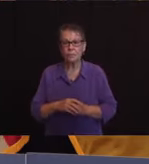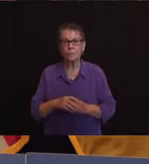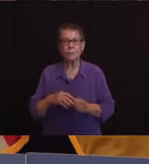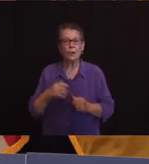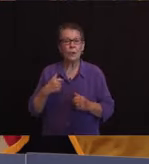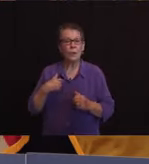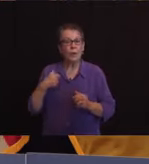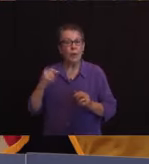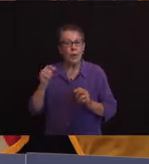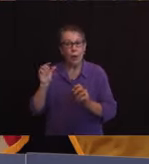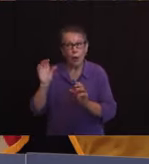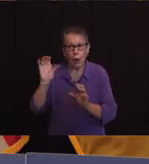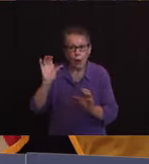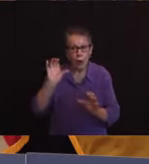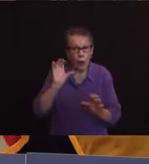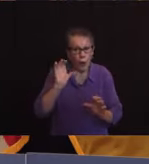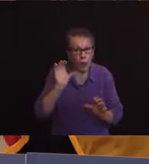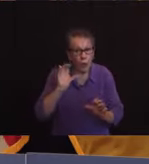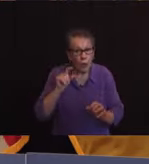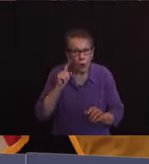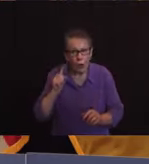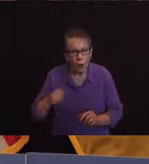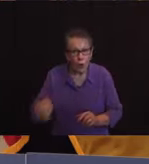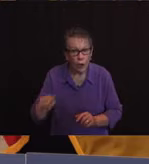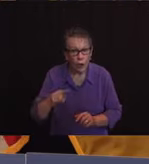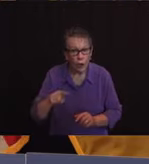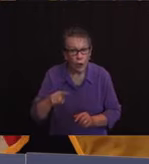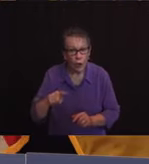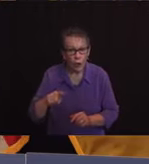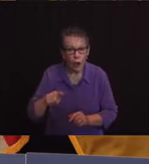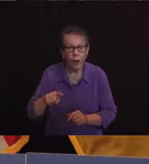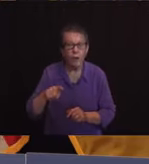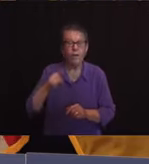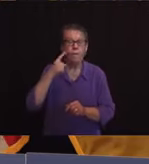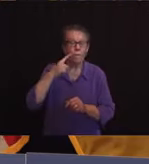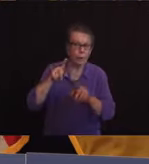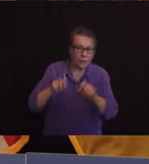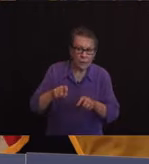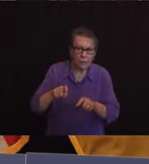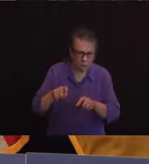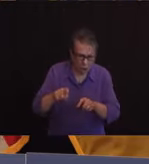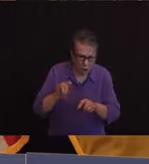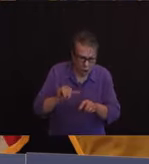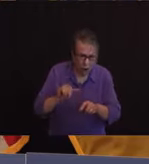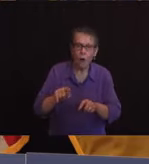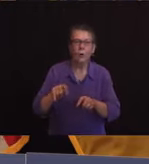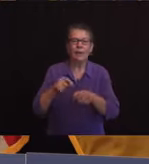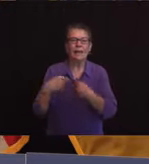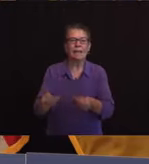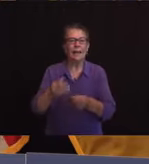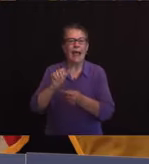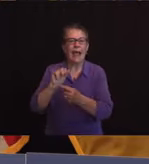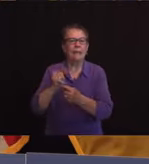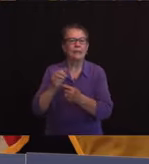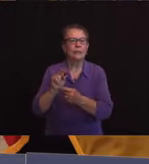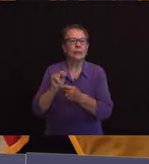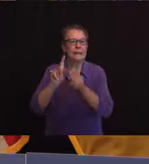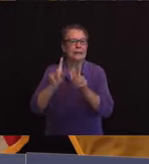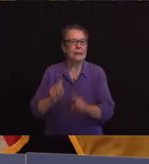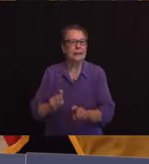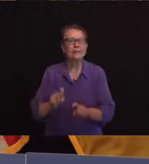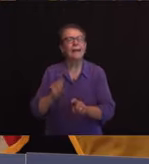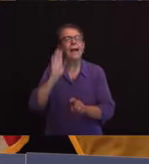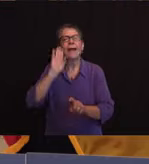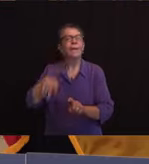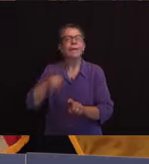test, and we know that there are issues and problems with that. The more exact way that takes longer, can be done in fewer specialized labs, but still